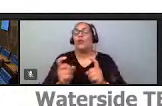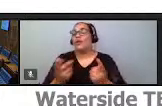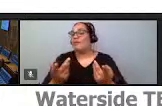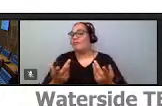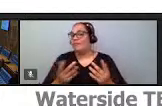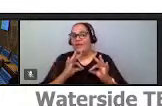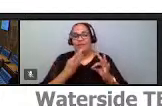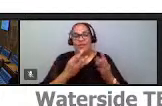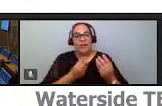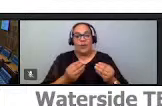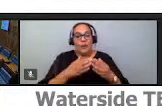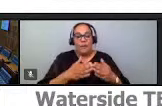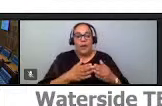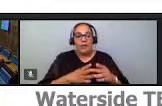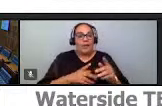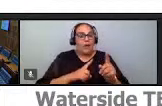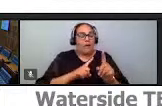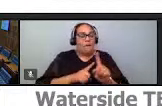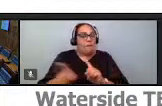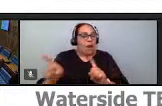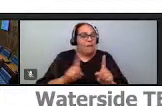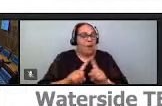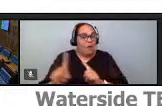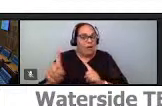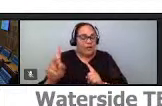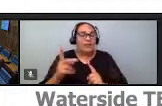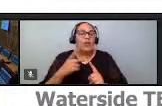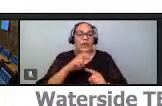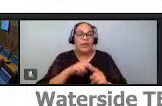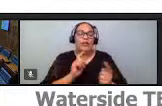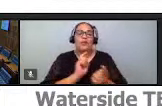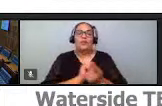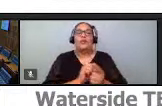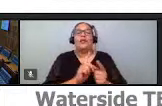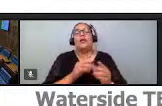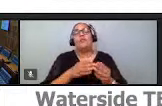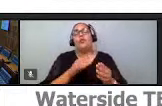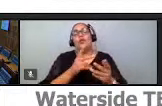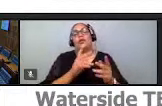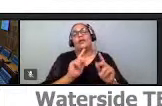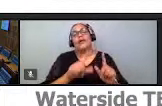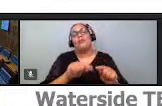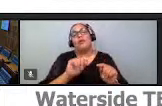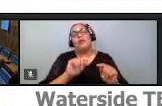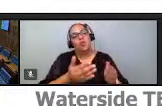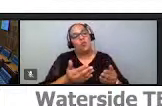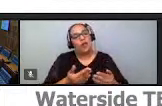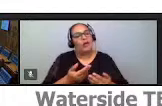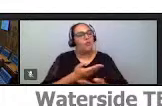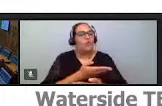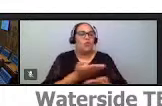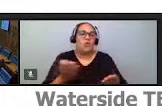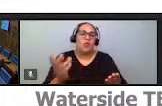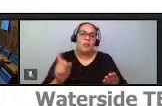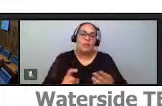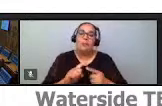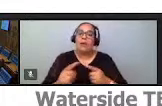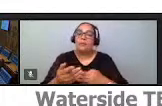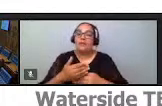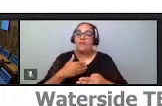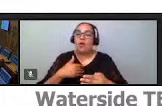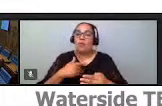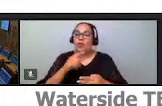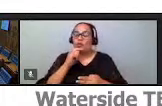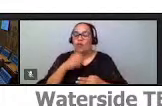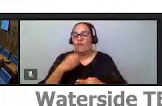these vessels bypassing cap toown we need to make the port of cap toown welcome to all to everybody just before before I actually